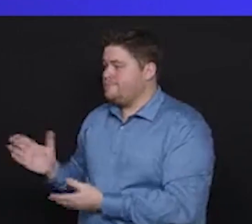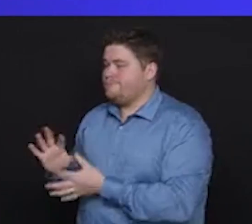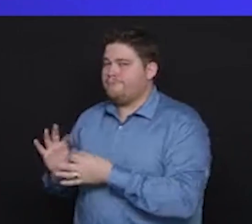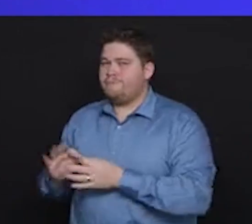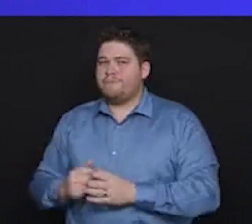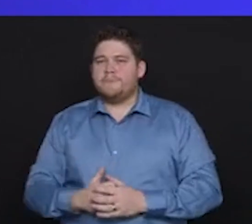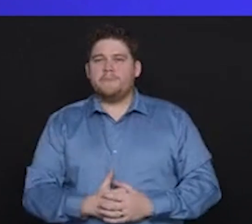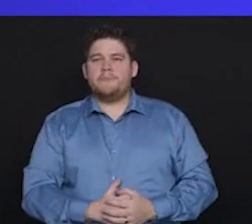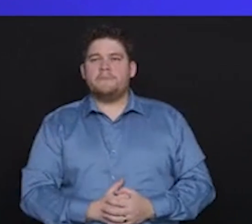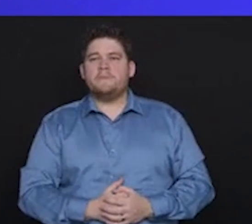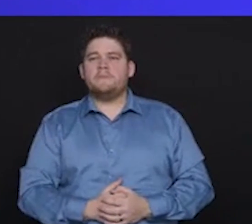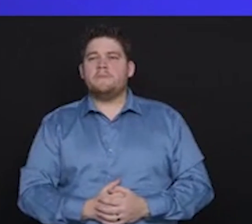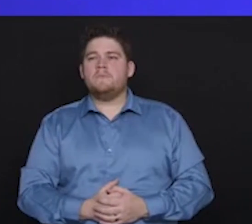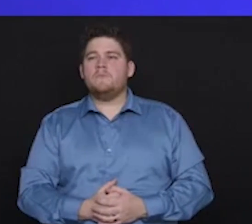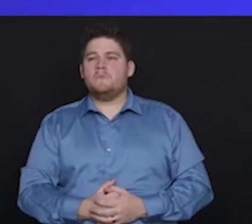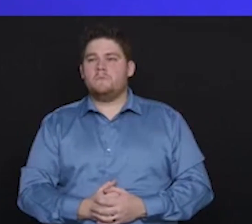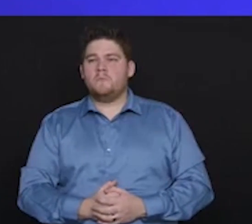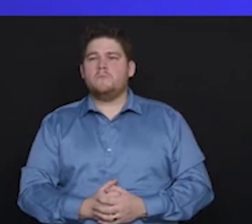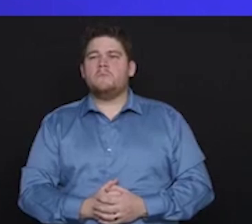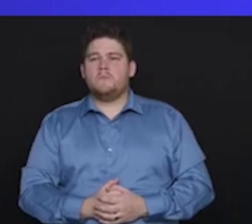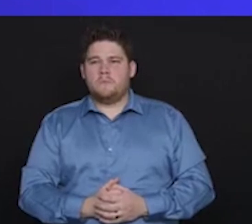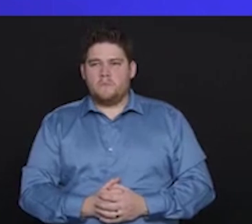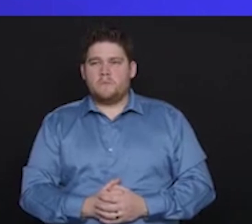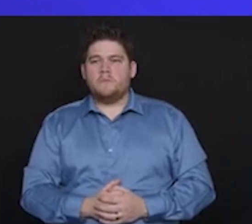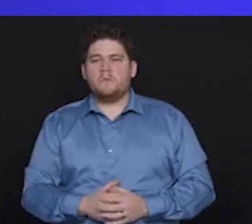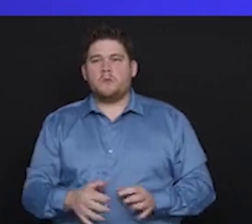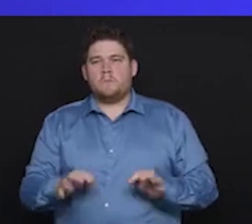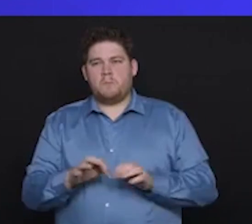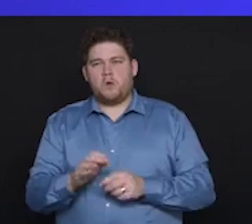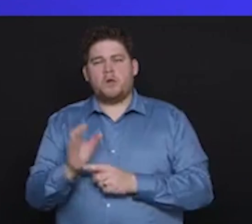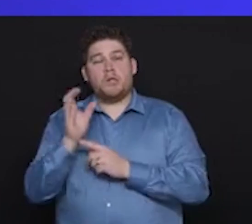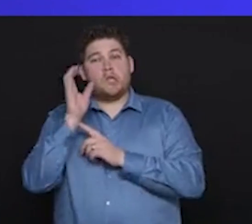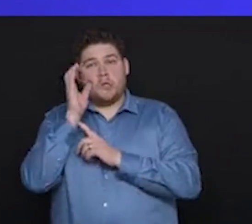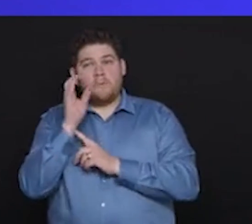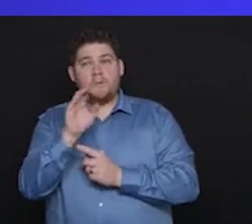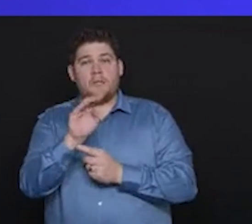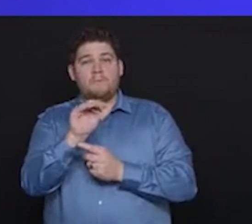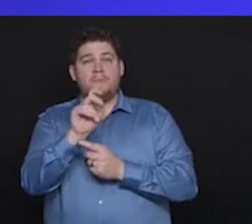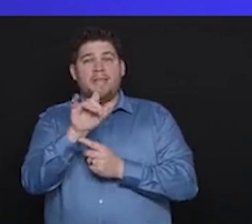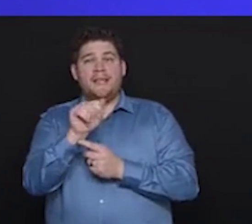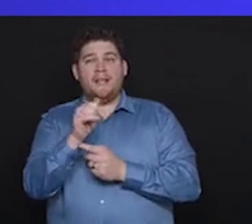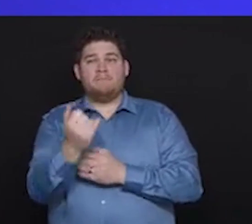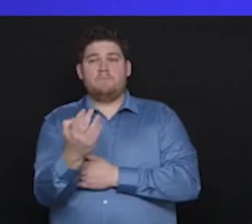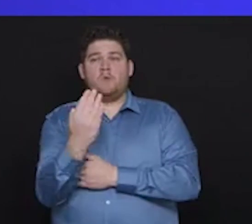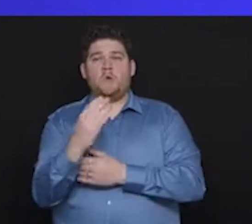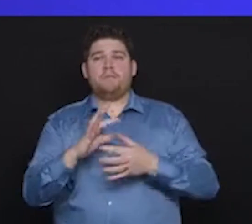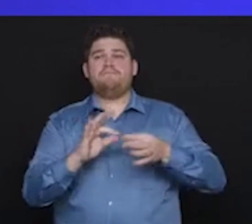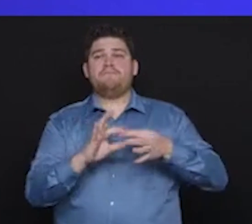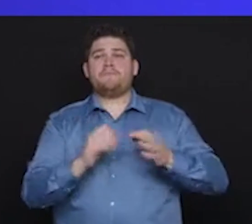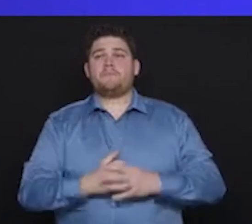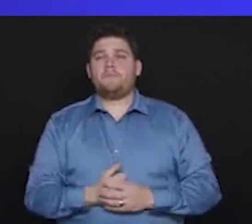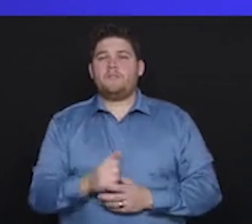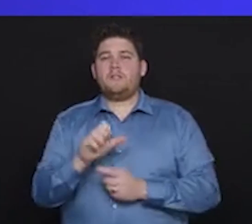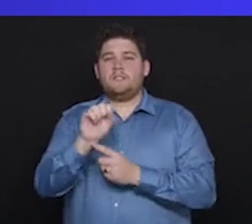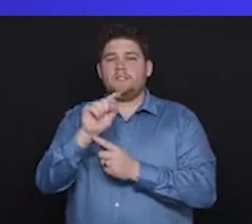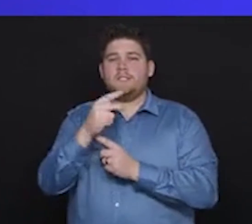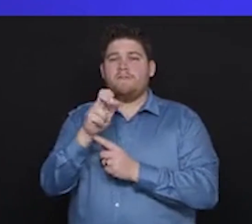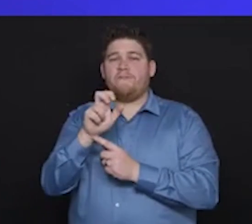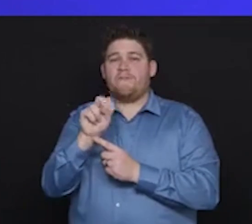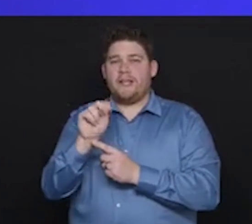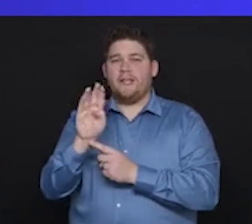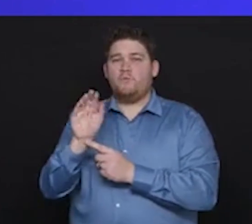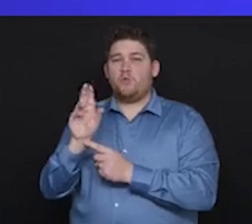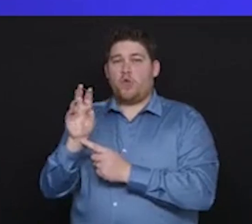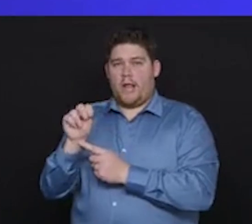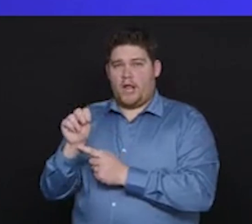who people in the media heard from this morning, Stephen Brown, and the whole healthcare system. Our emergency response started, I believe the date was